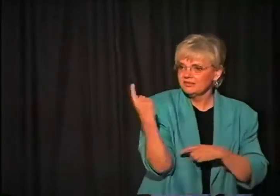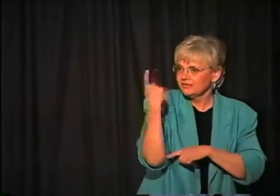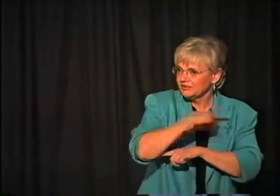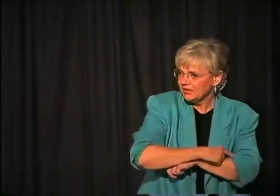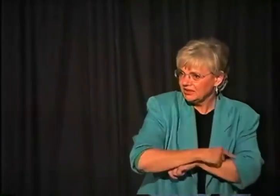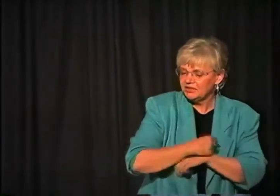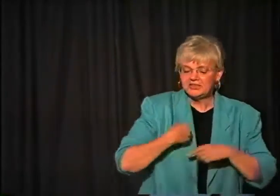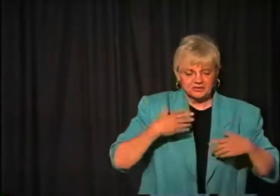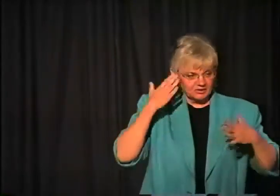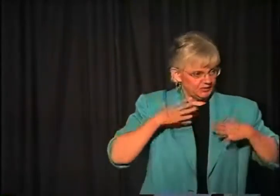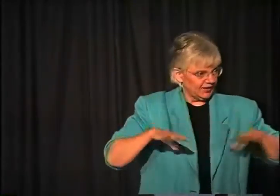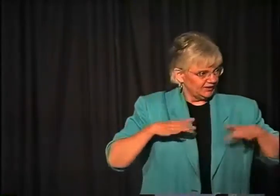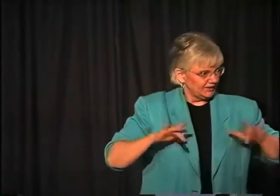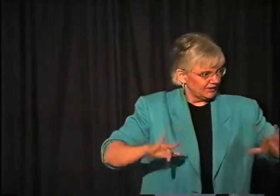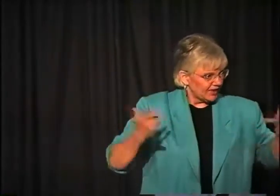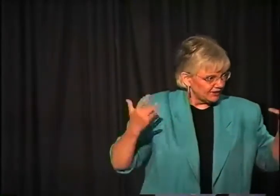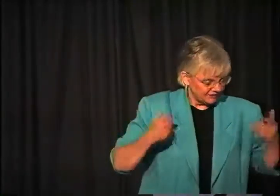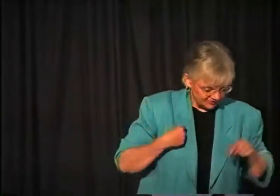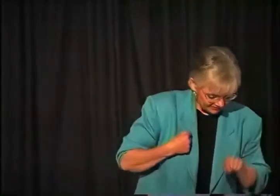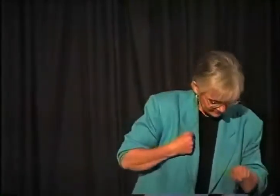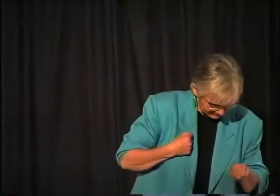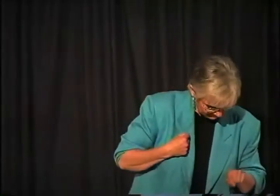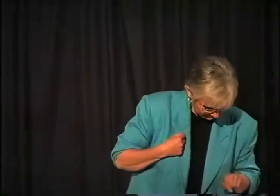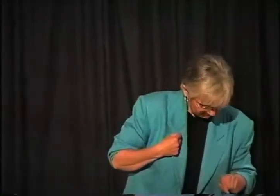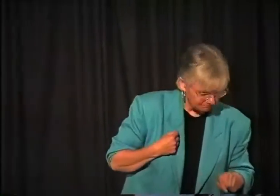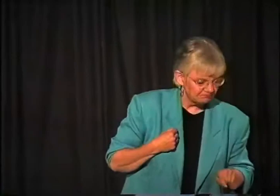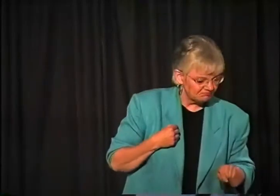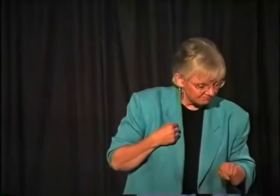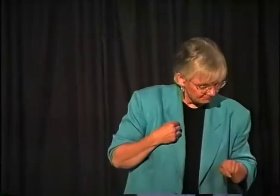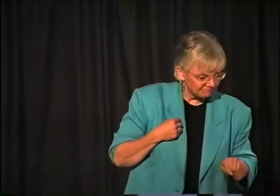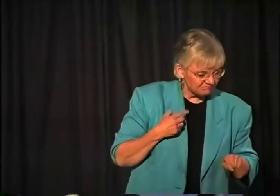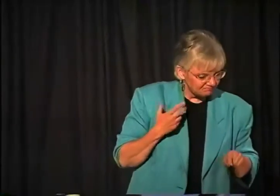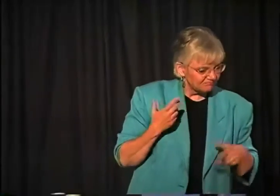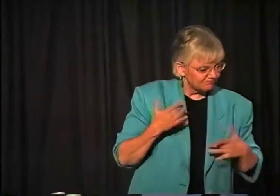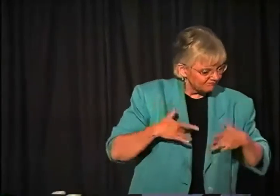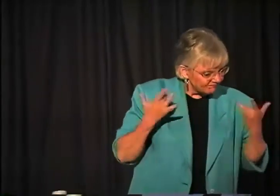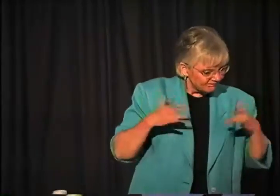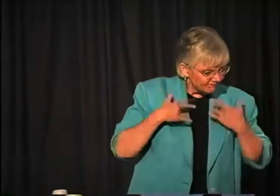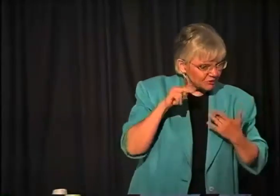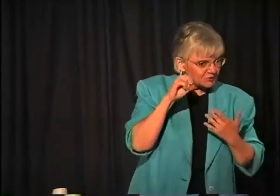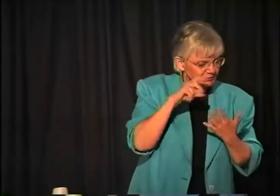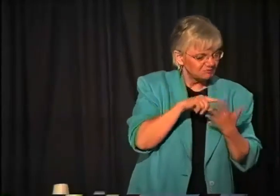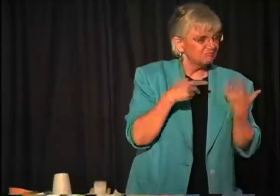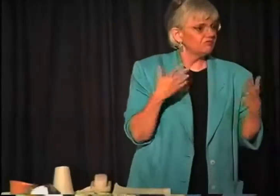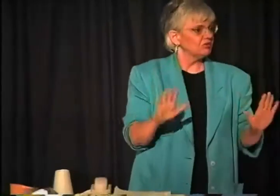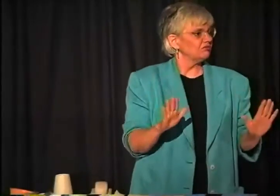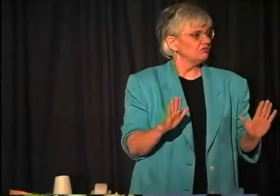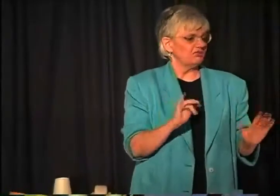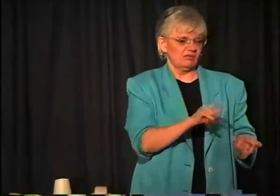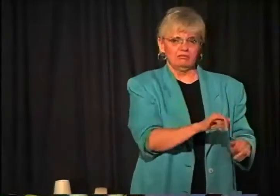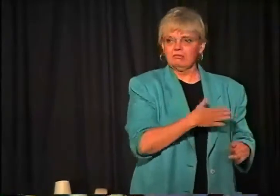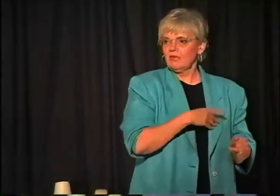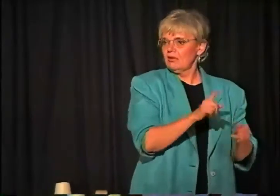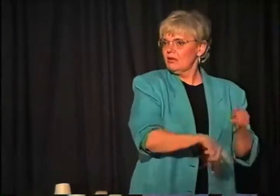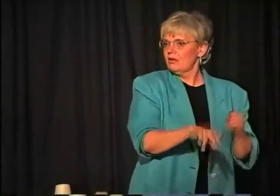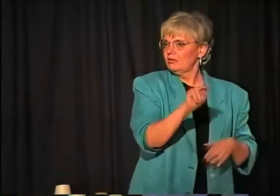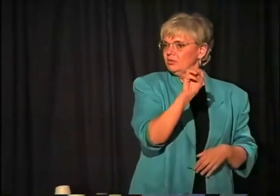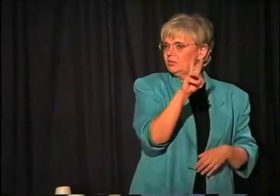or open the newspaper and have a look and see, let's see, okay, what's the temperature? What am I going to wear today? That's